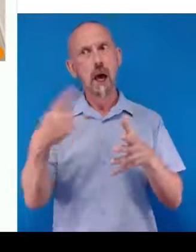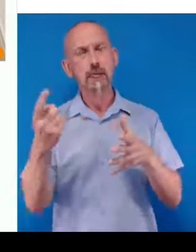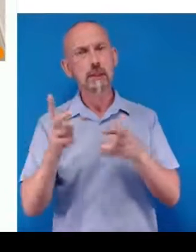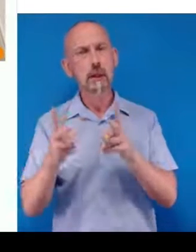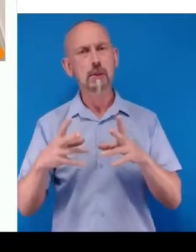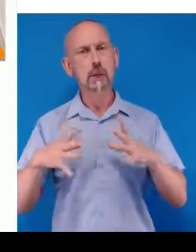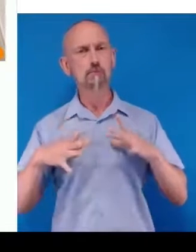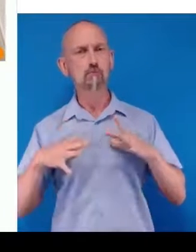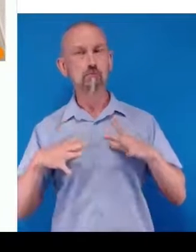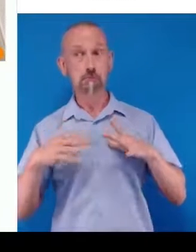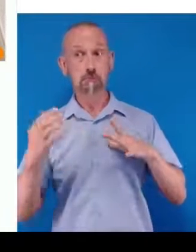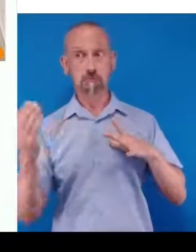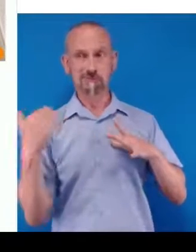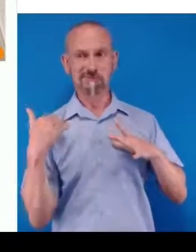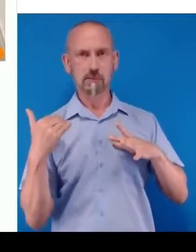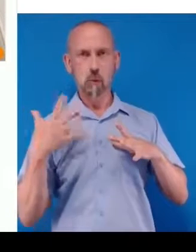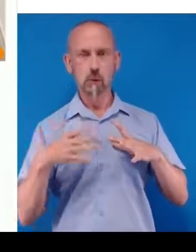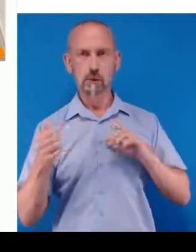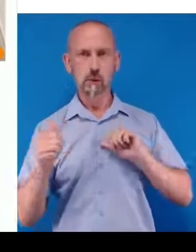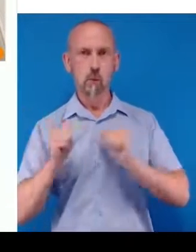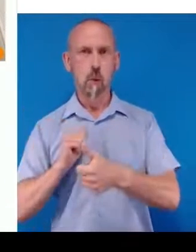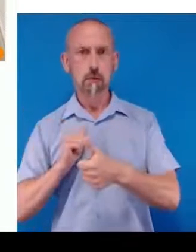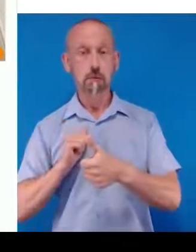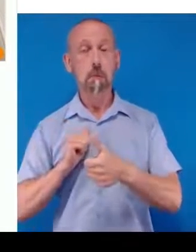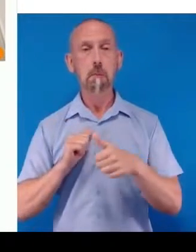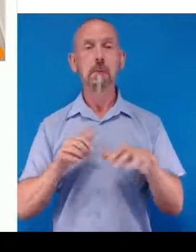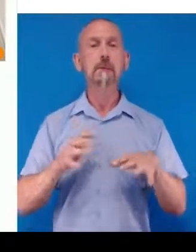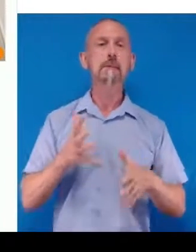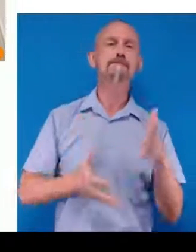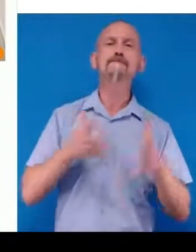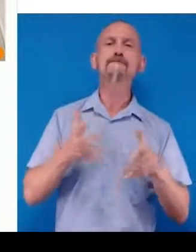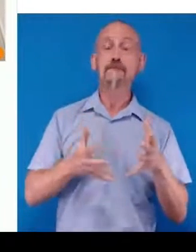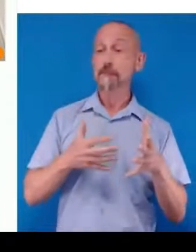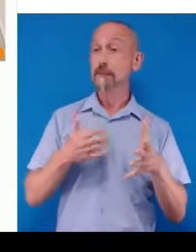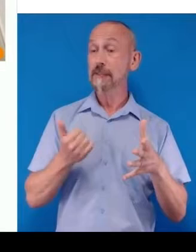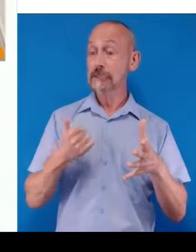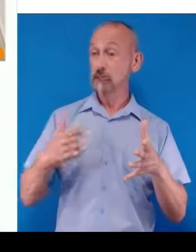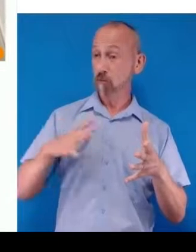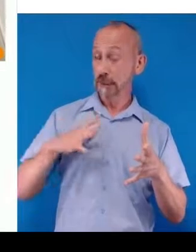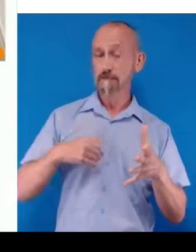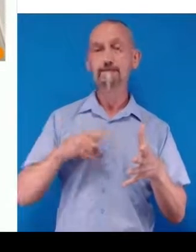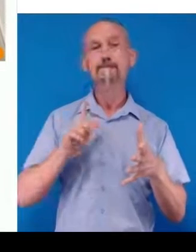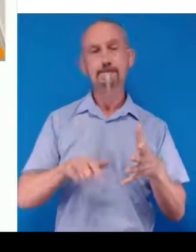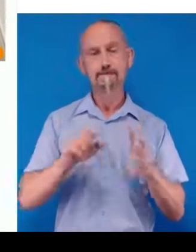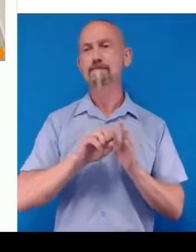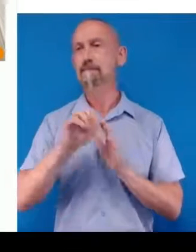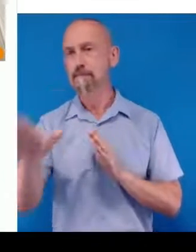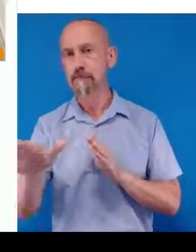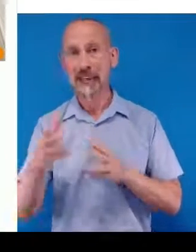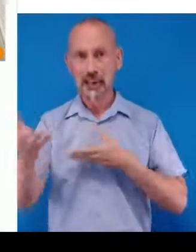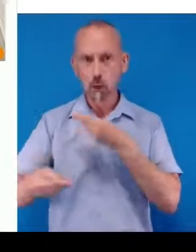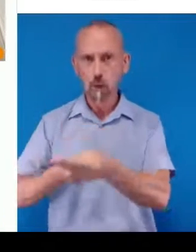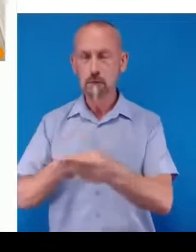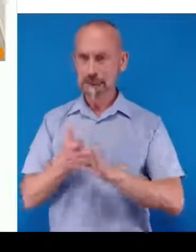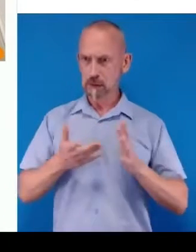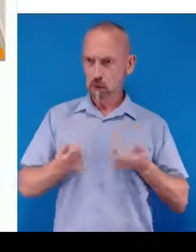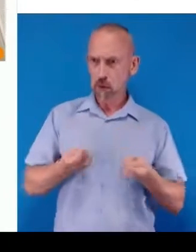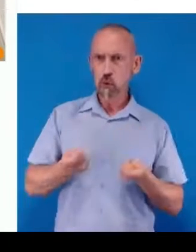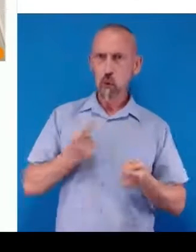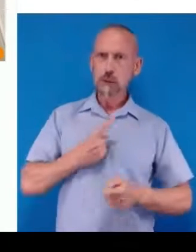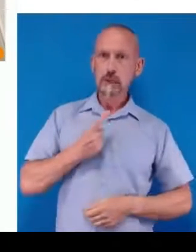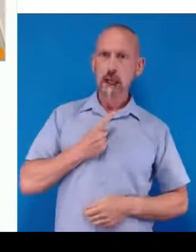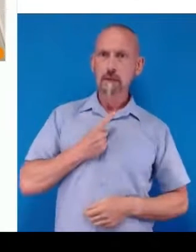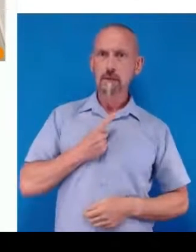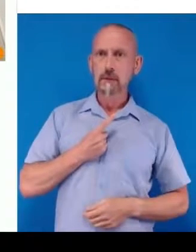interpreter finishes, they can just hand over control, and it's a seamless transition. Unlike when I'm trying to get it and I'm pressing a button, I'm